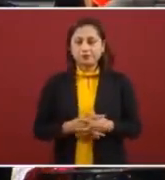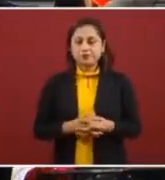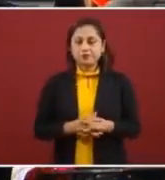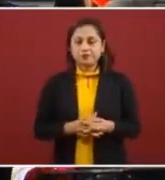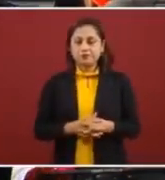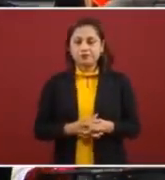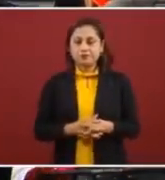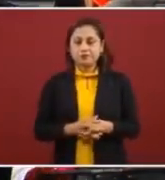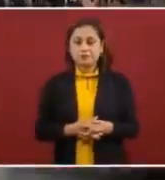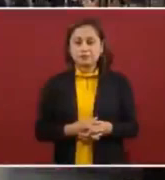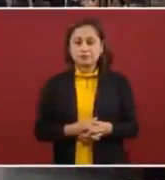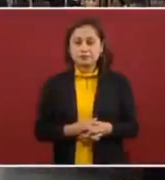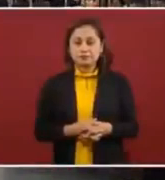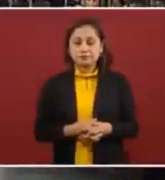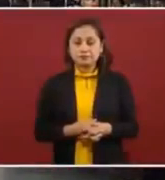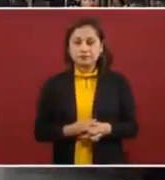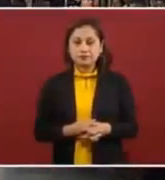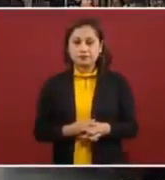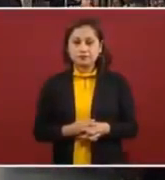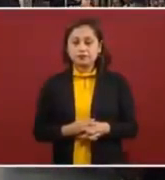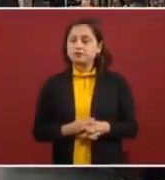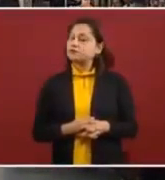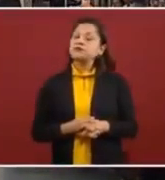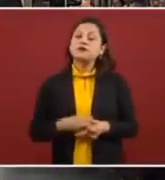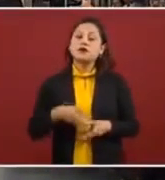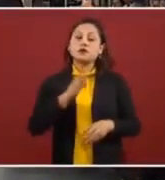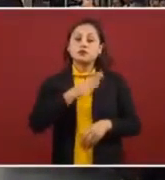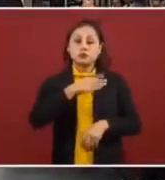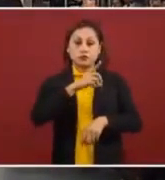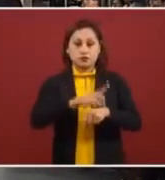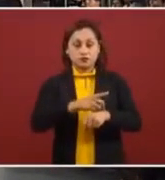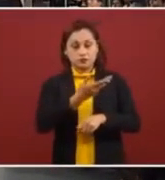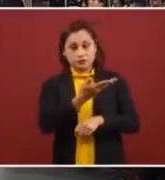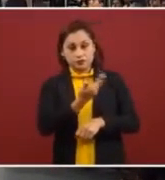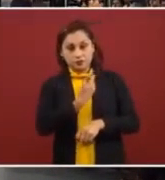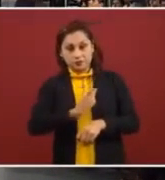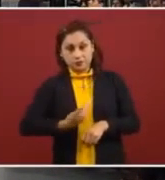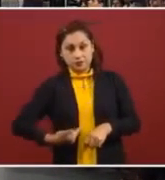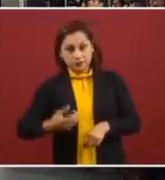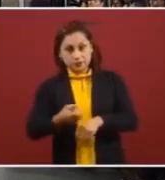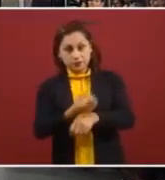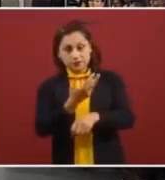And I'm talking about, like, different political parties.